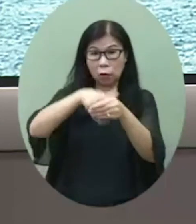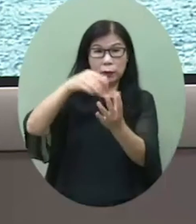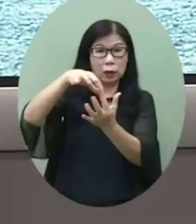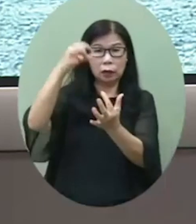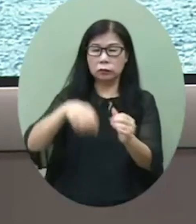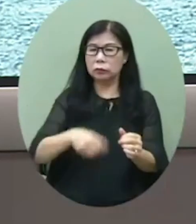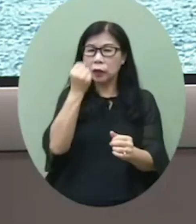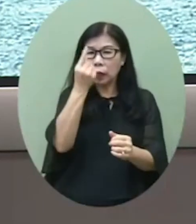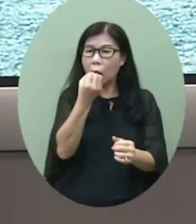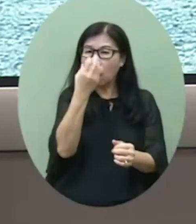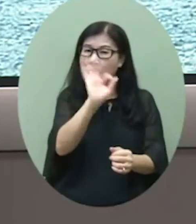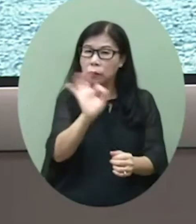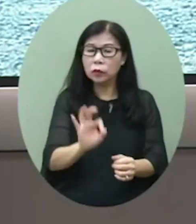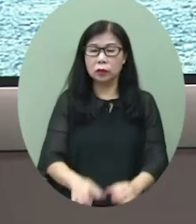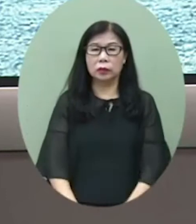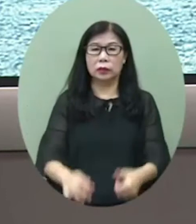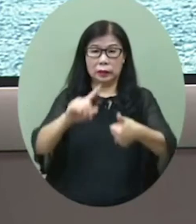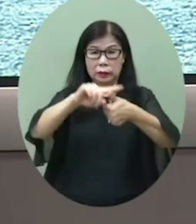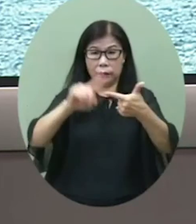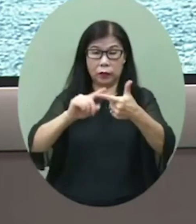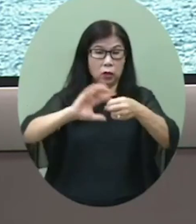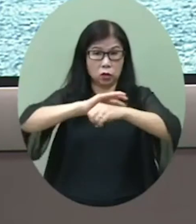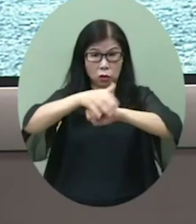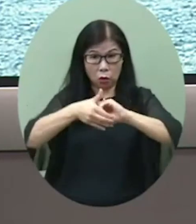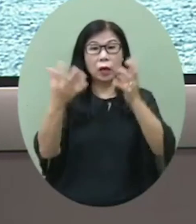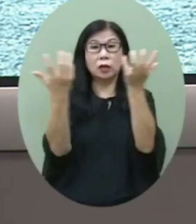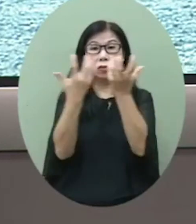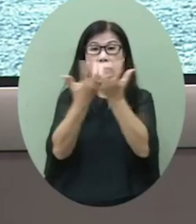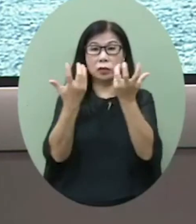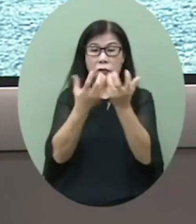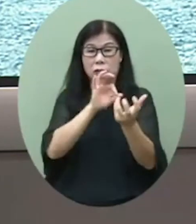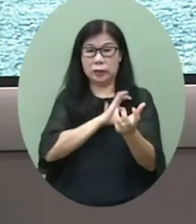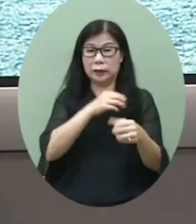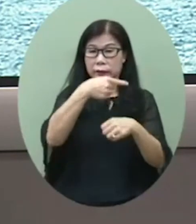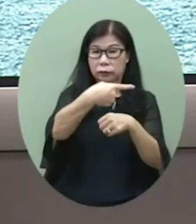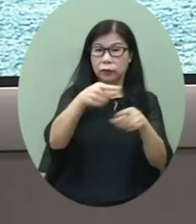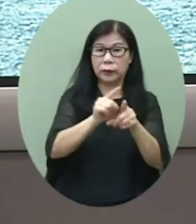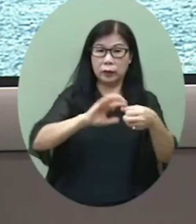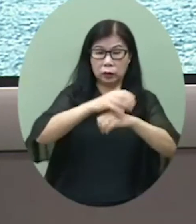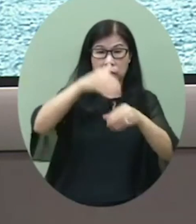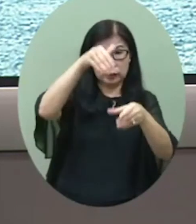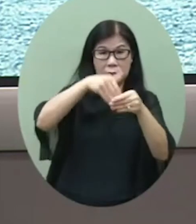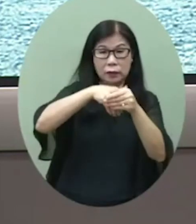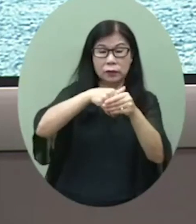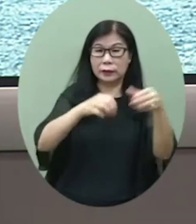voiced objection to deferring the election say that in other places they managed to hold their elections. Well, why can't we do it in Hong Kong? Well, there